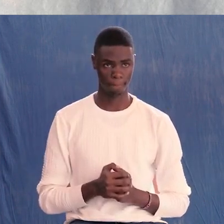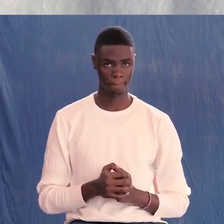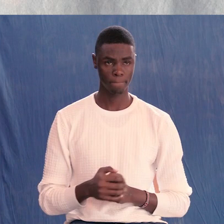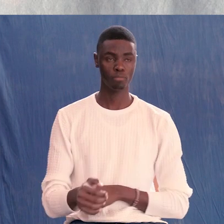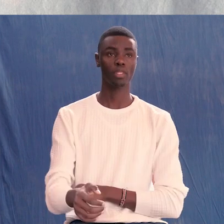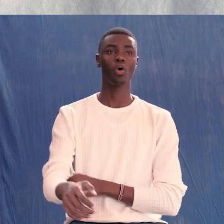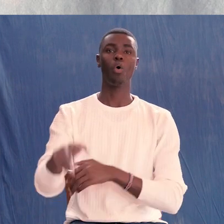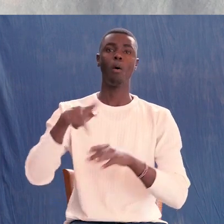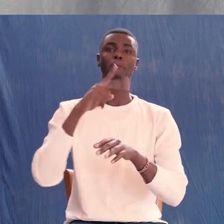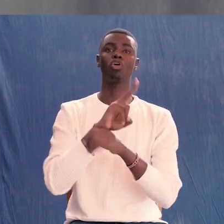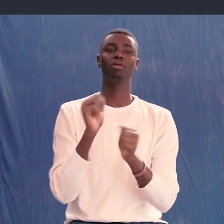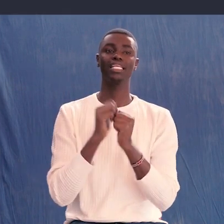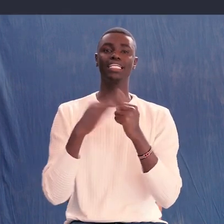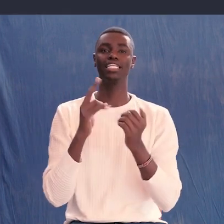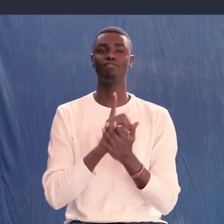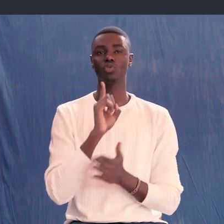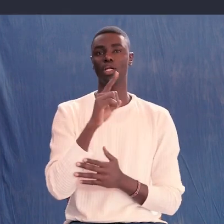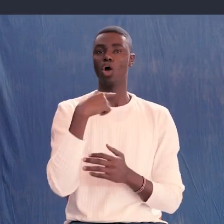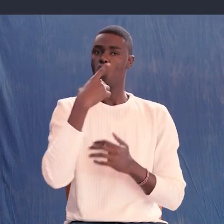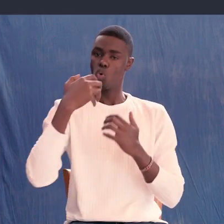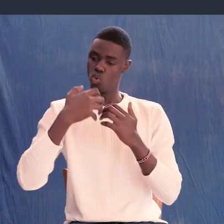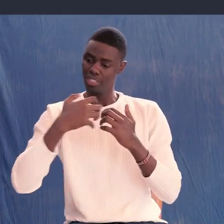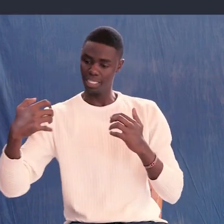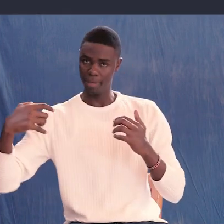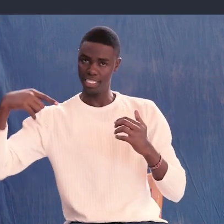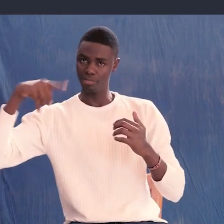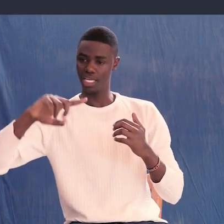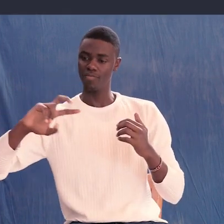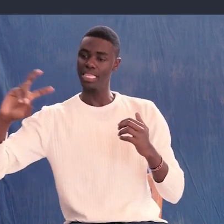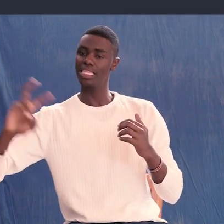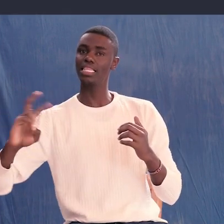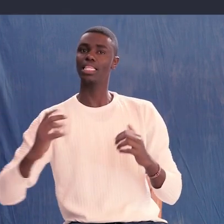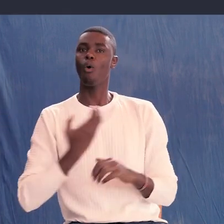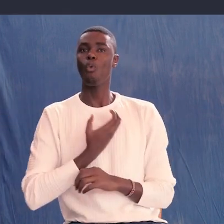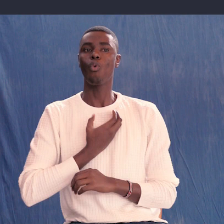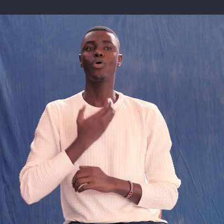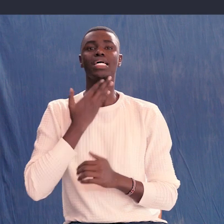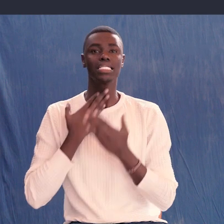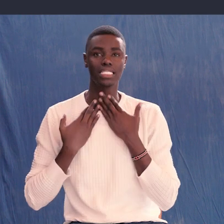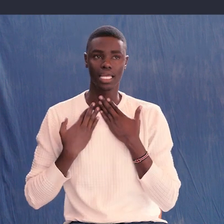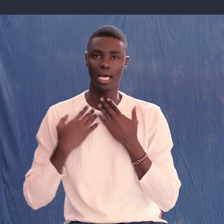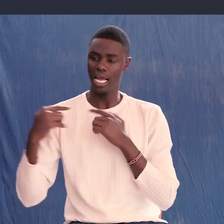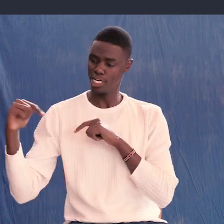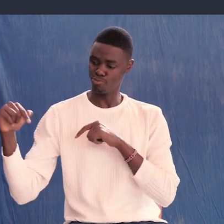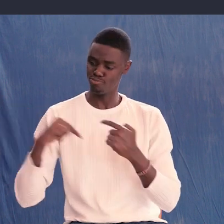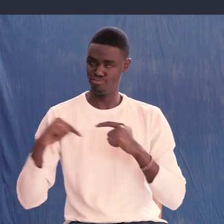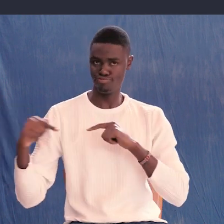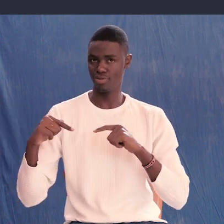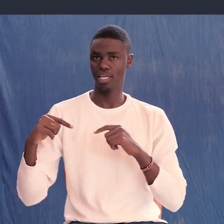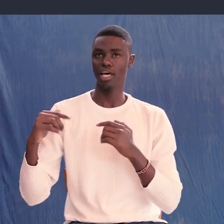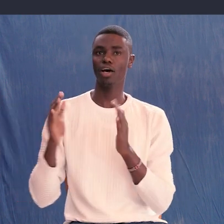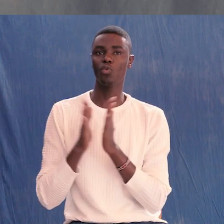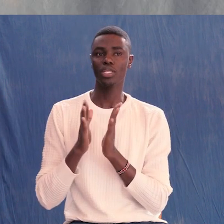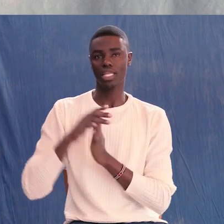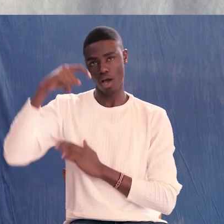Proverbs 18 verse 1 says, he who separates himself seeks his own desire. He quarrels against all sound